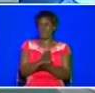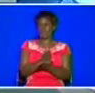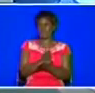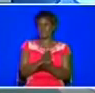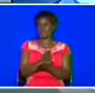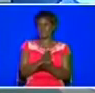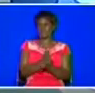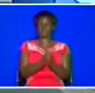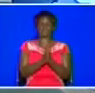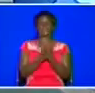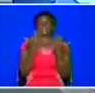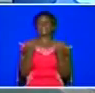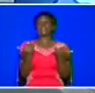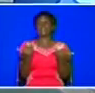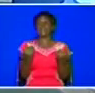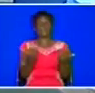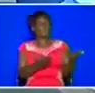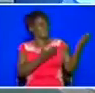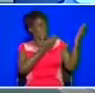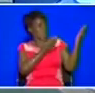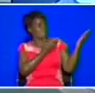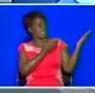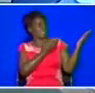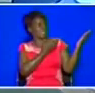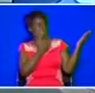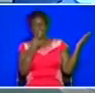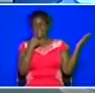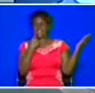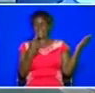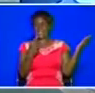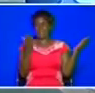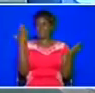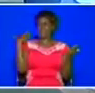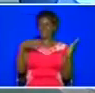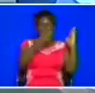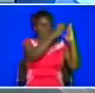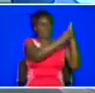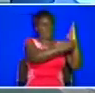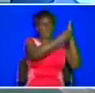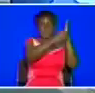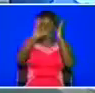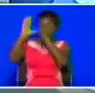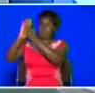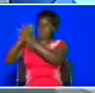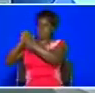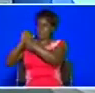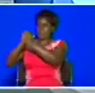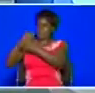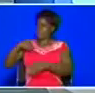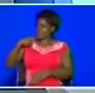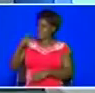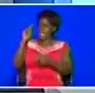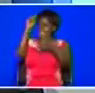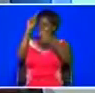one. Okay, so this is what one of the claims that was made in the Jubilee Manifesto, which is that, and I quote, the